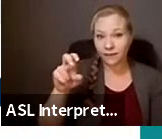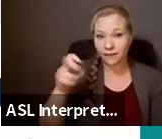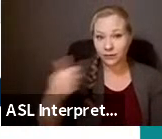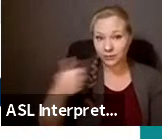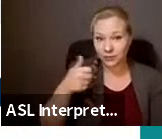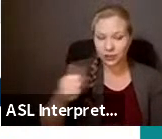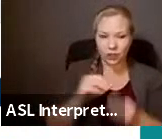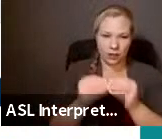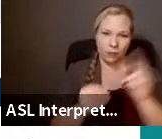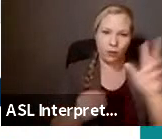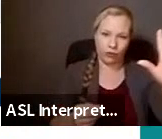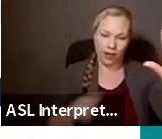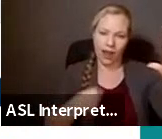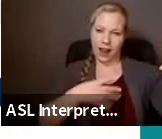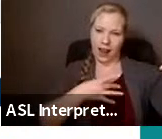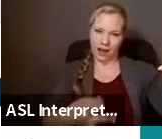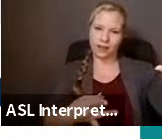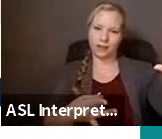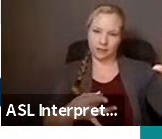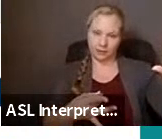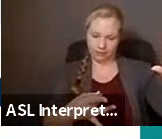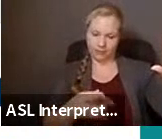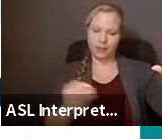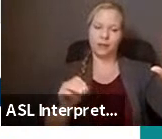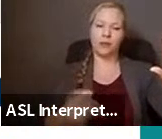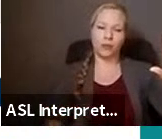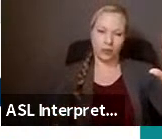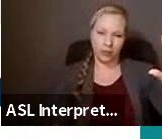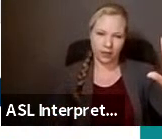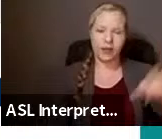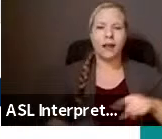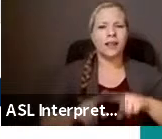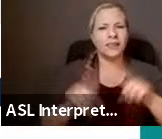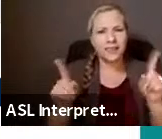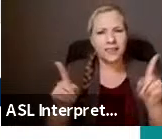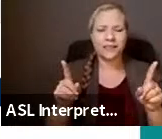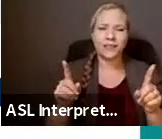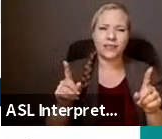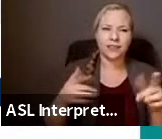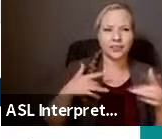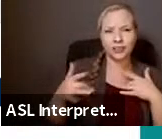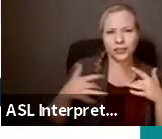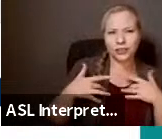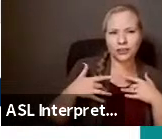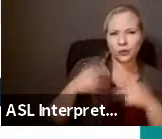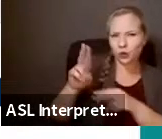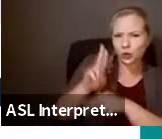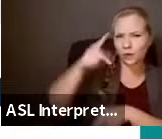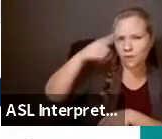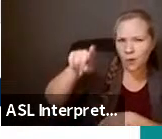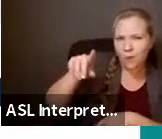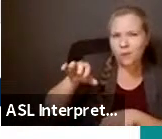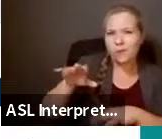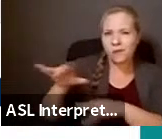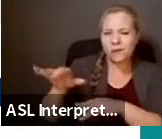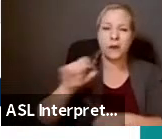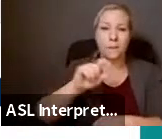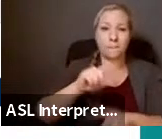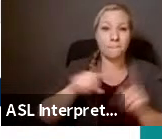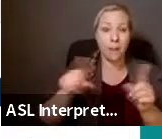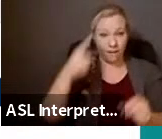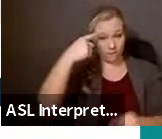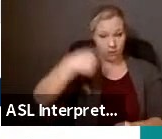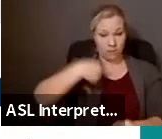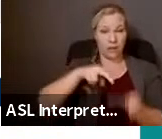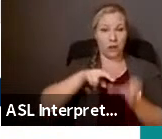I understand there are a lot of concerns around the different uses, but from a rider transit perspective, I think that has